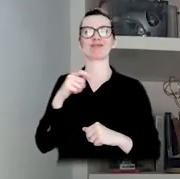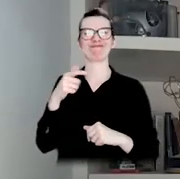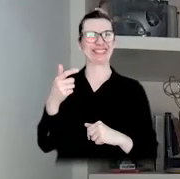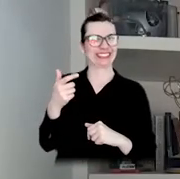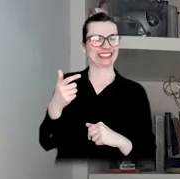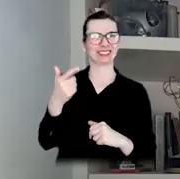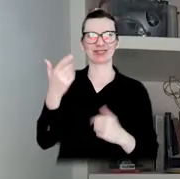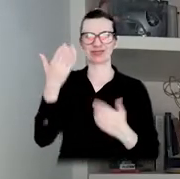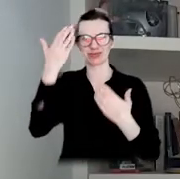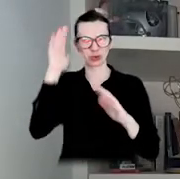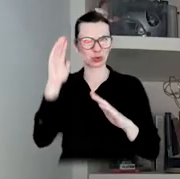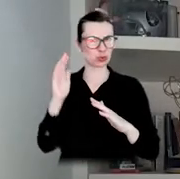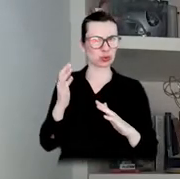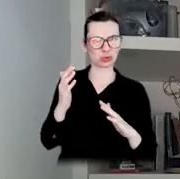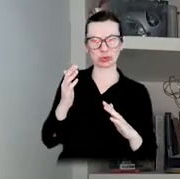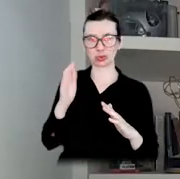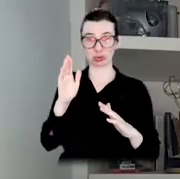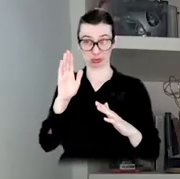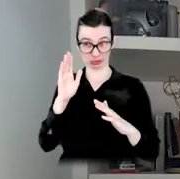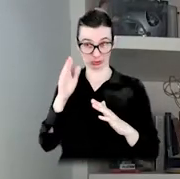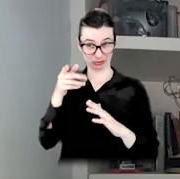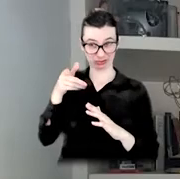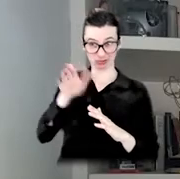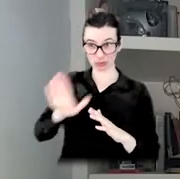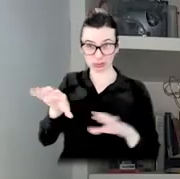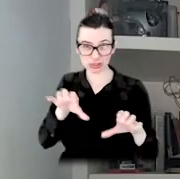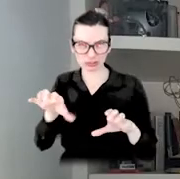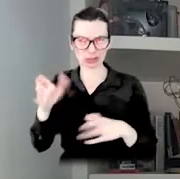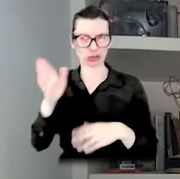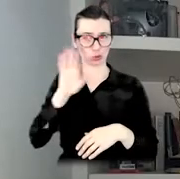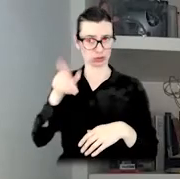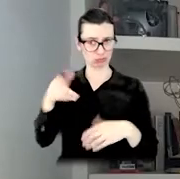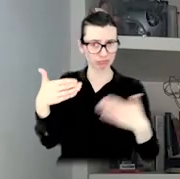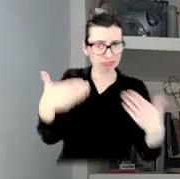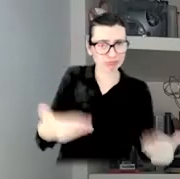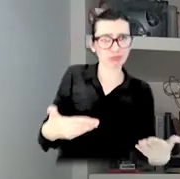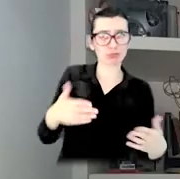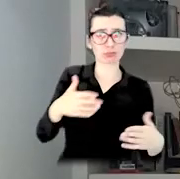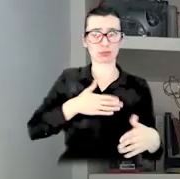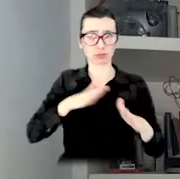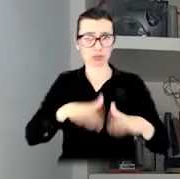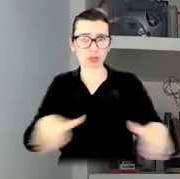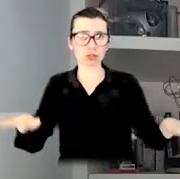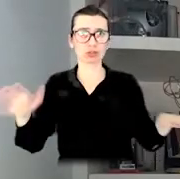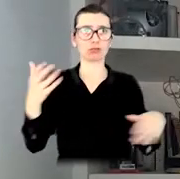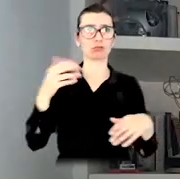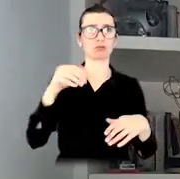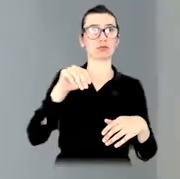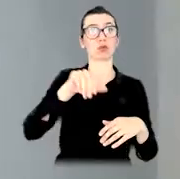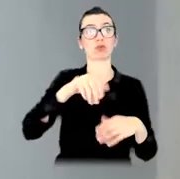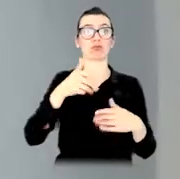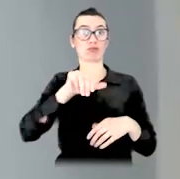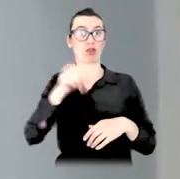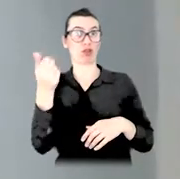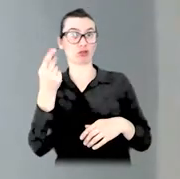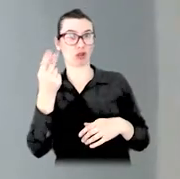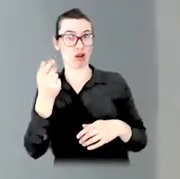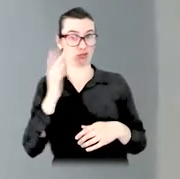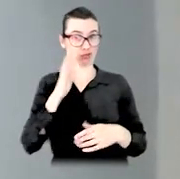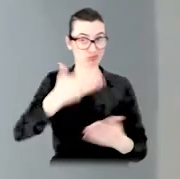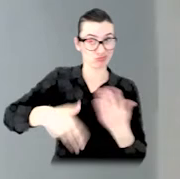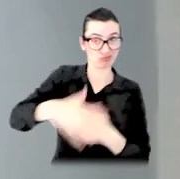she was going to socialize with my children and how she was going to socialize with other dogs on walks and going downtown Petaluma, all